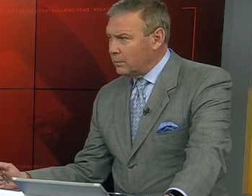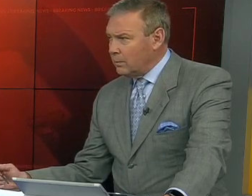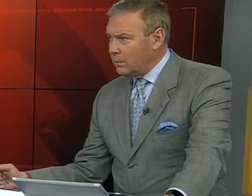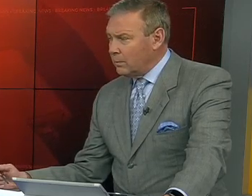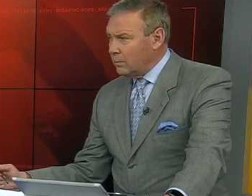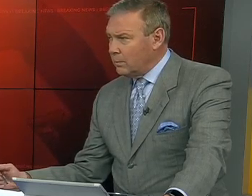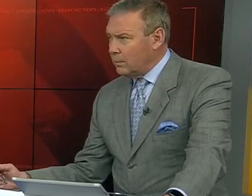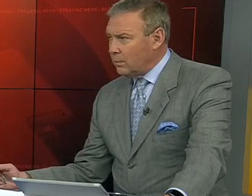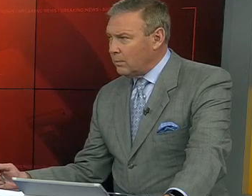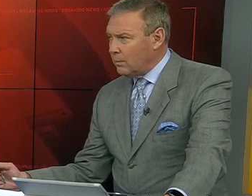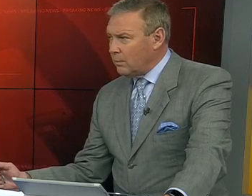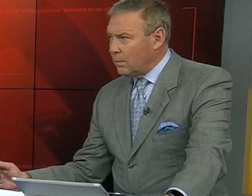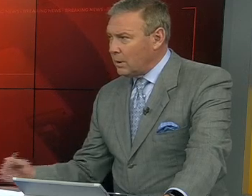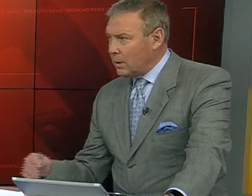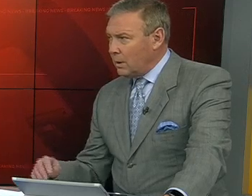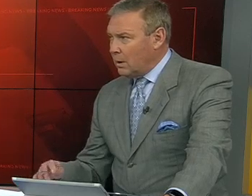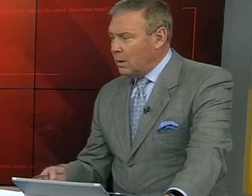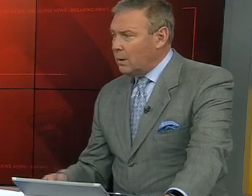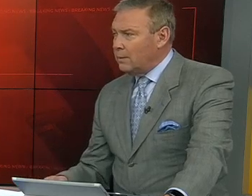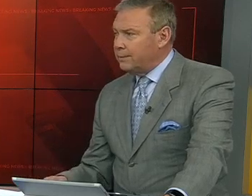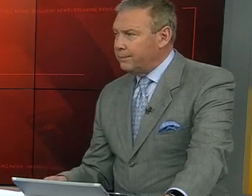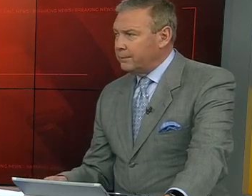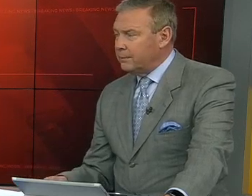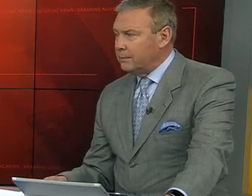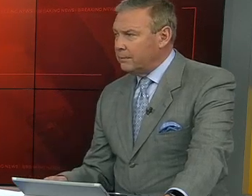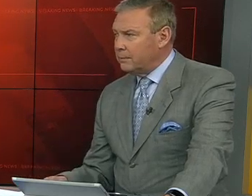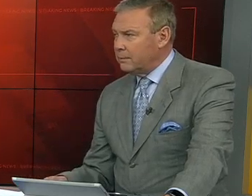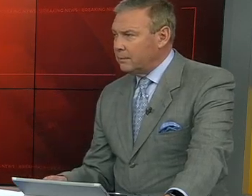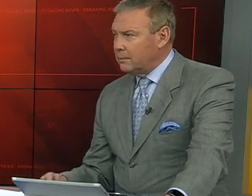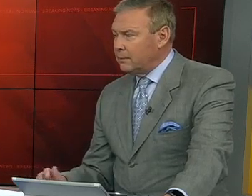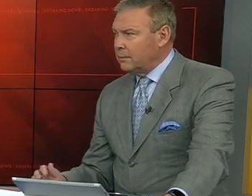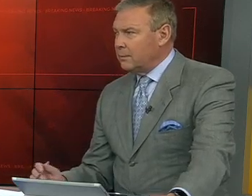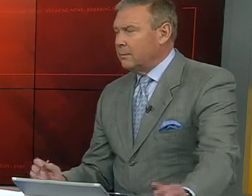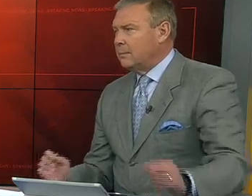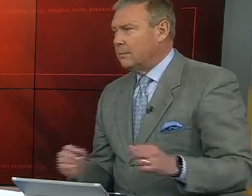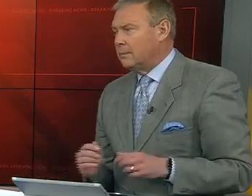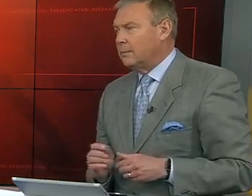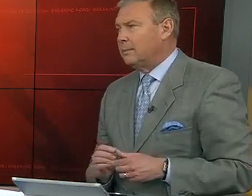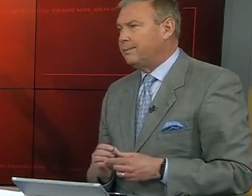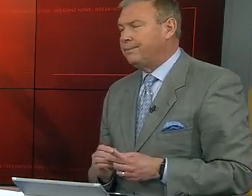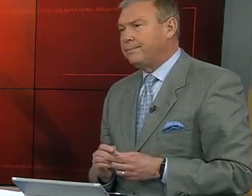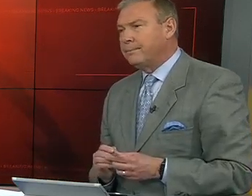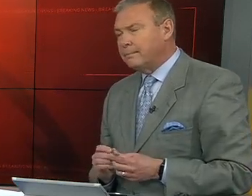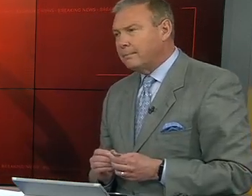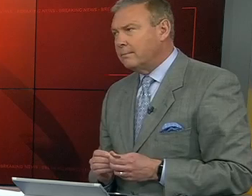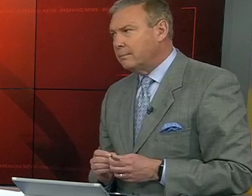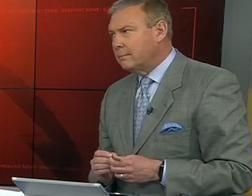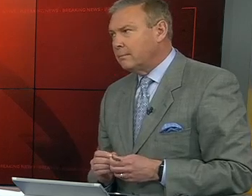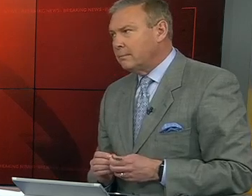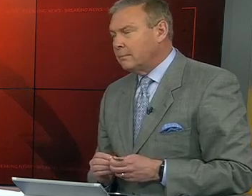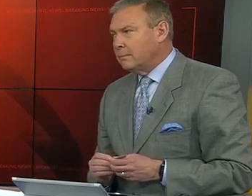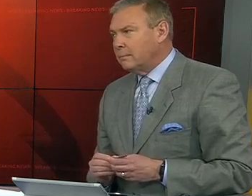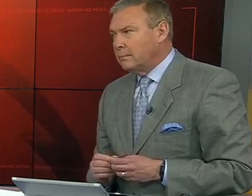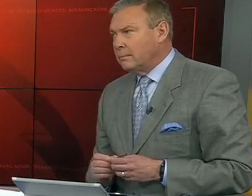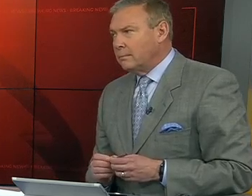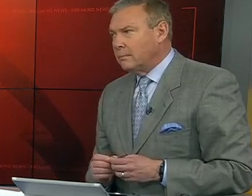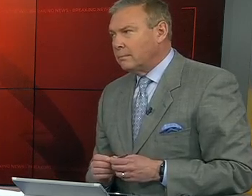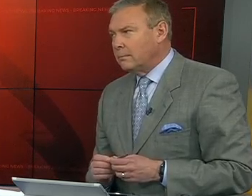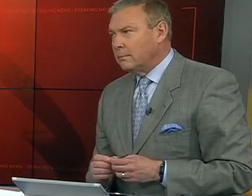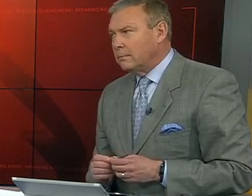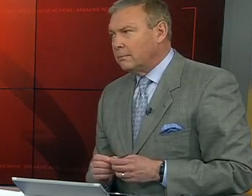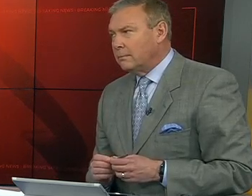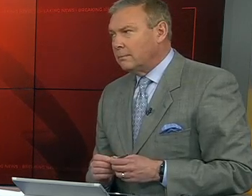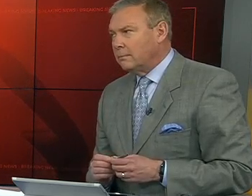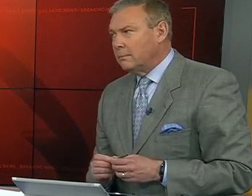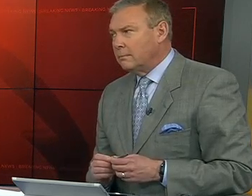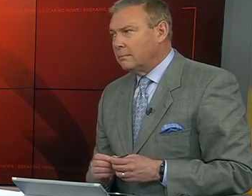all over the country. The weather is starting to get nice. People are trying to get out into the parks. They're gathering. Even the governor here talked about maybe